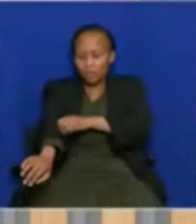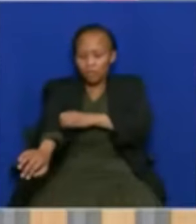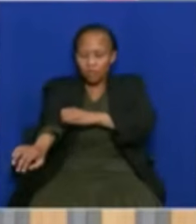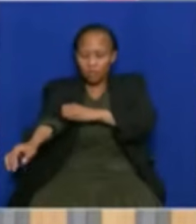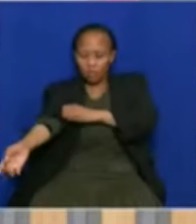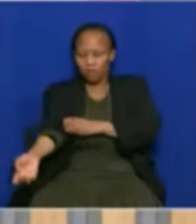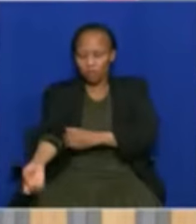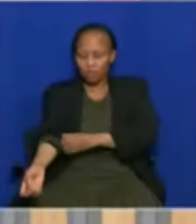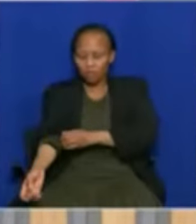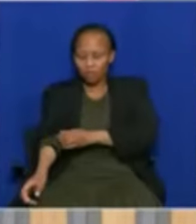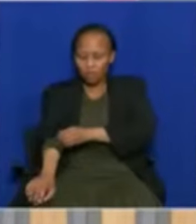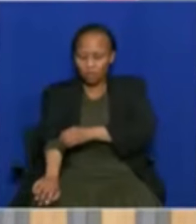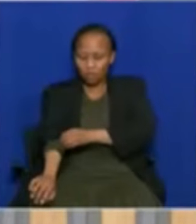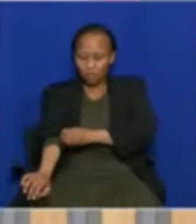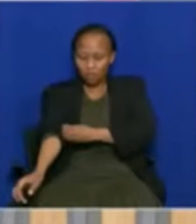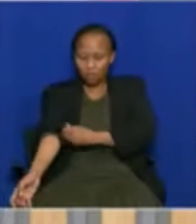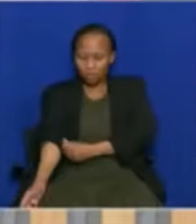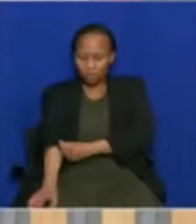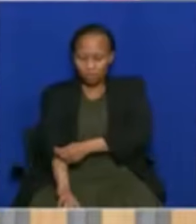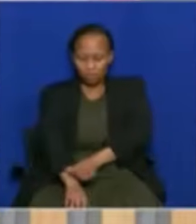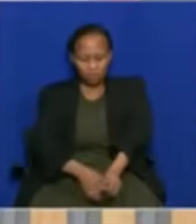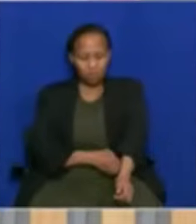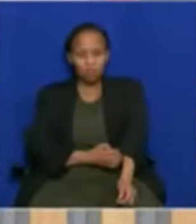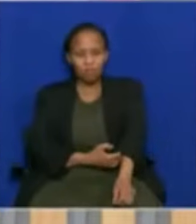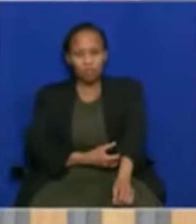This one. This is the-